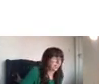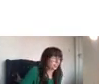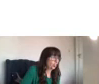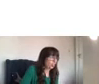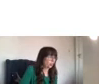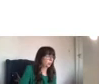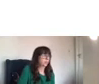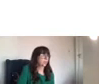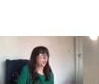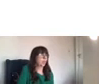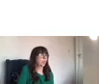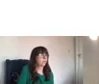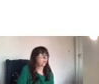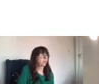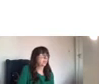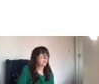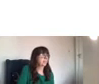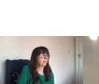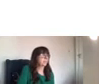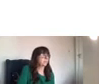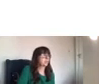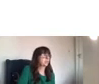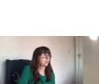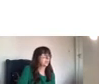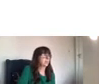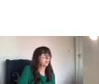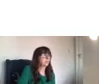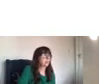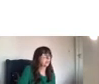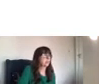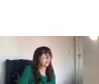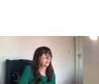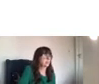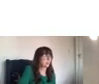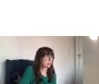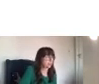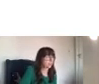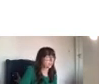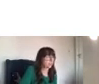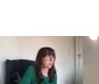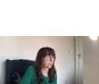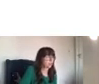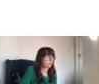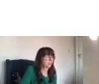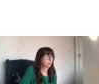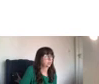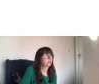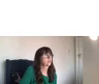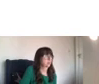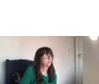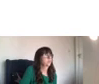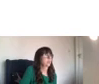very exciting too. And I say that because they have recognised their national sign